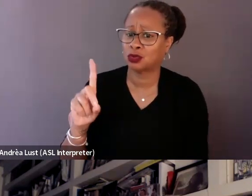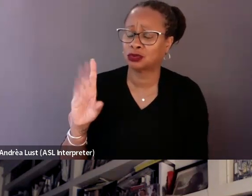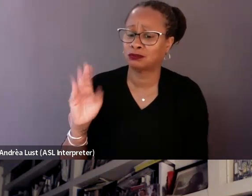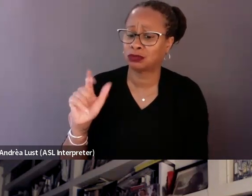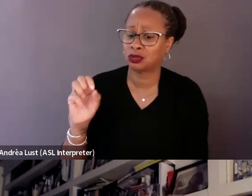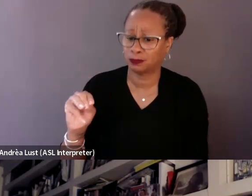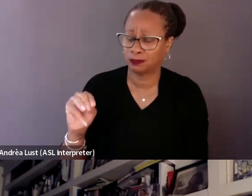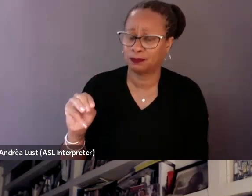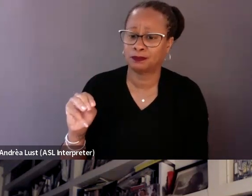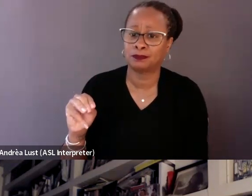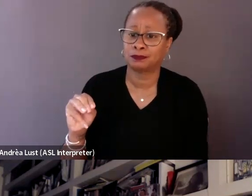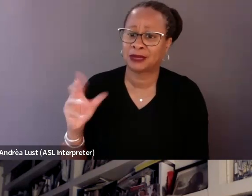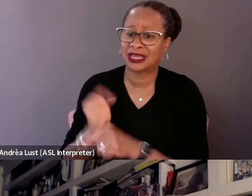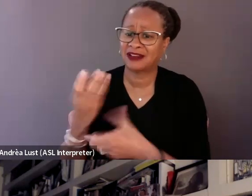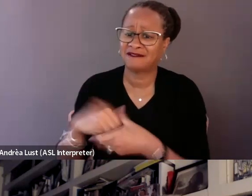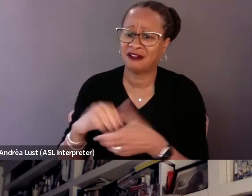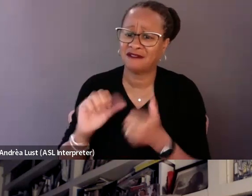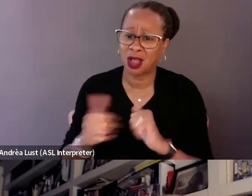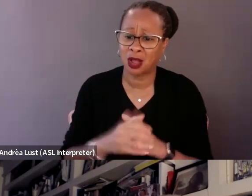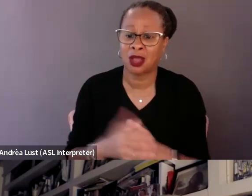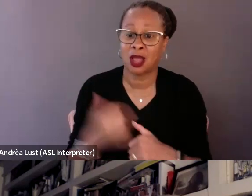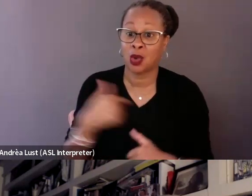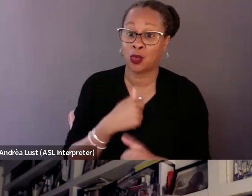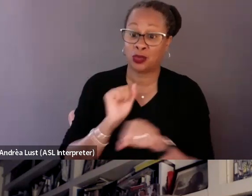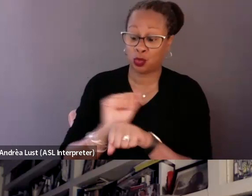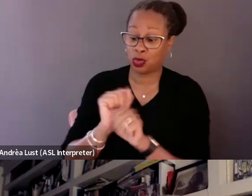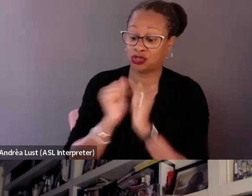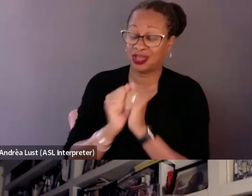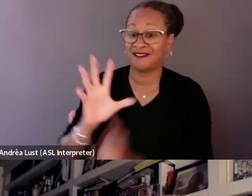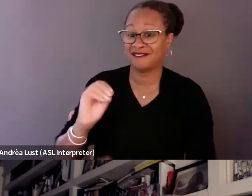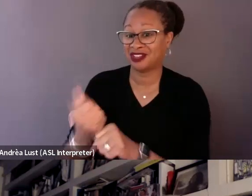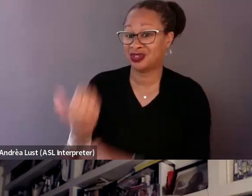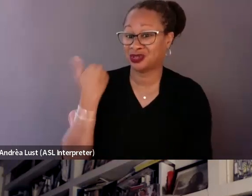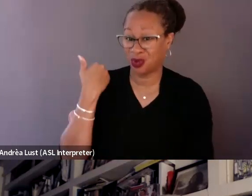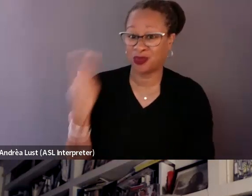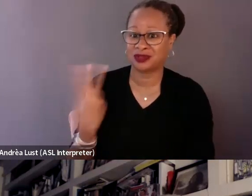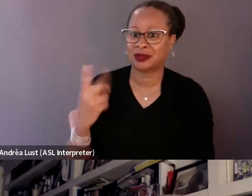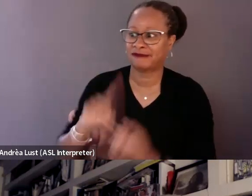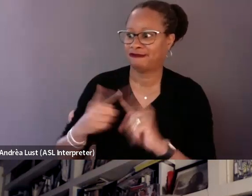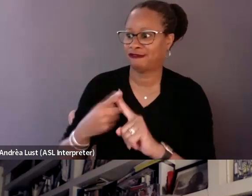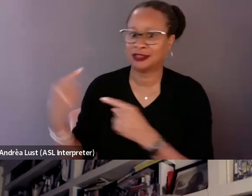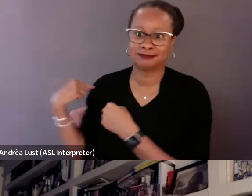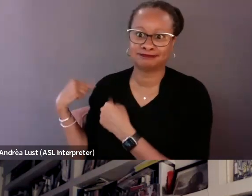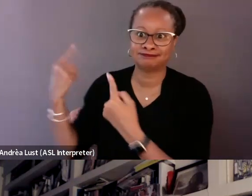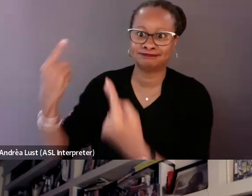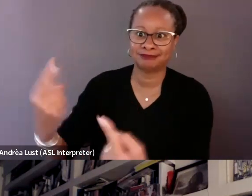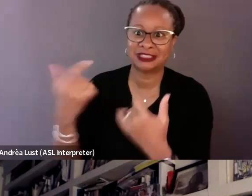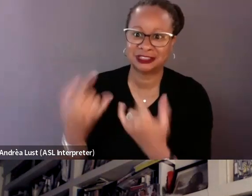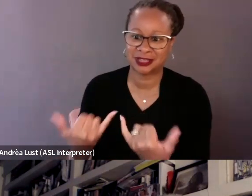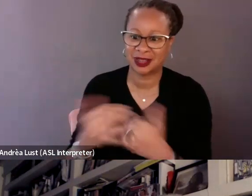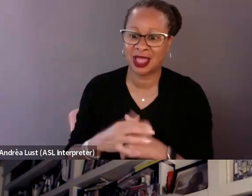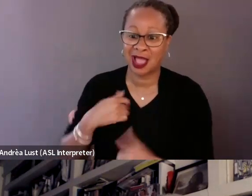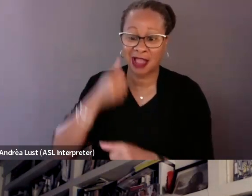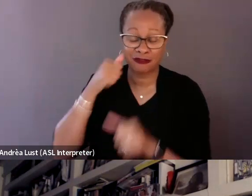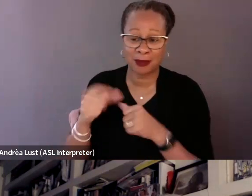Yeah, Jeff, we worked together 30 years ago, and we've been friends since then. No, I